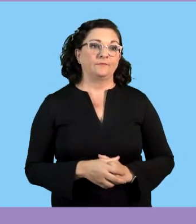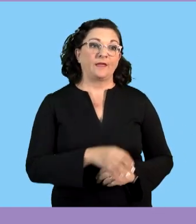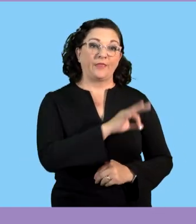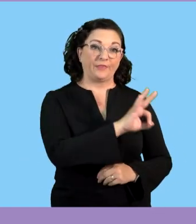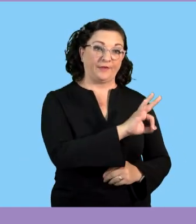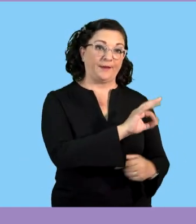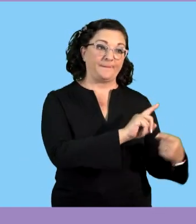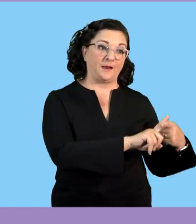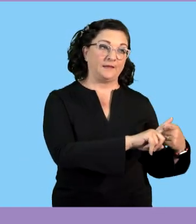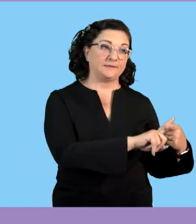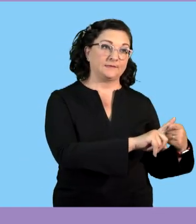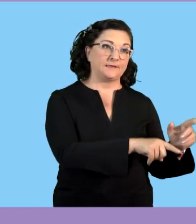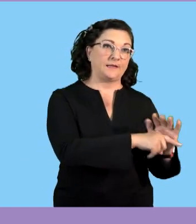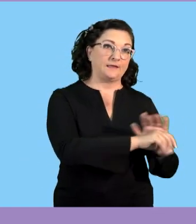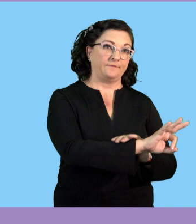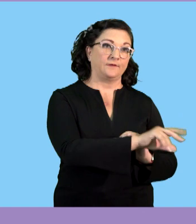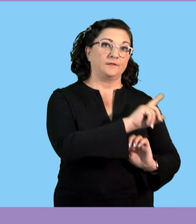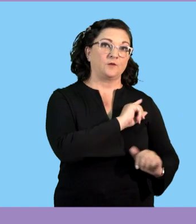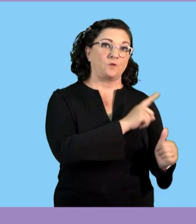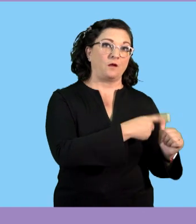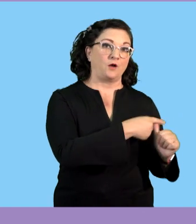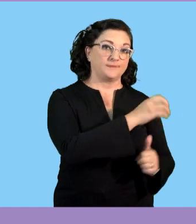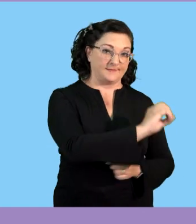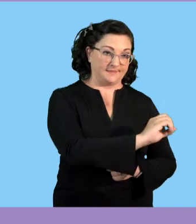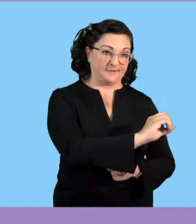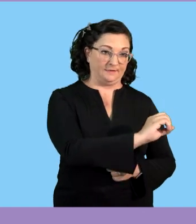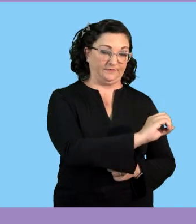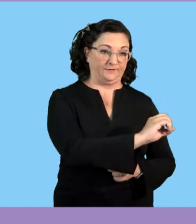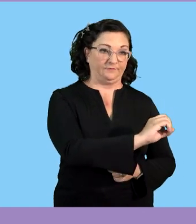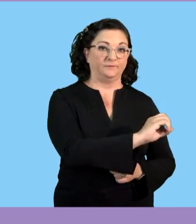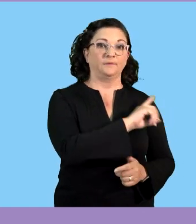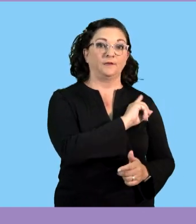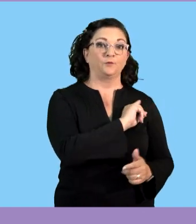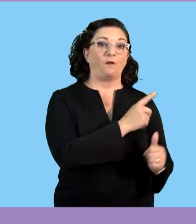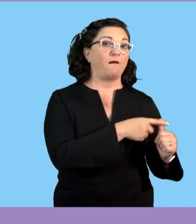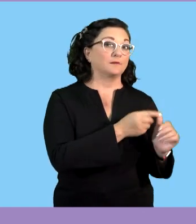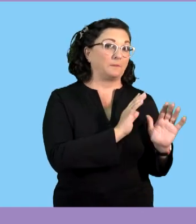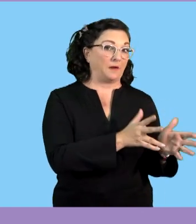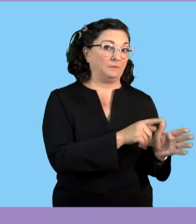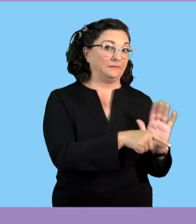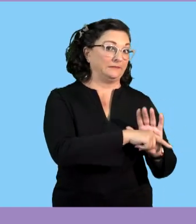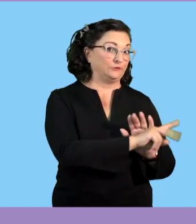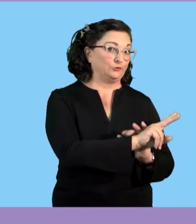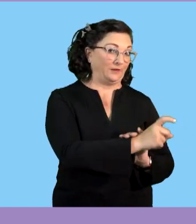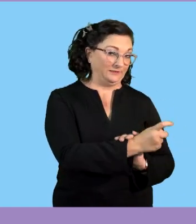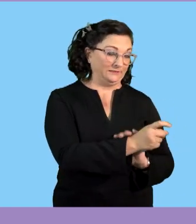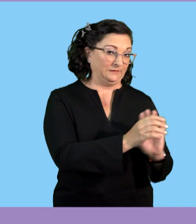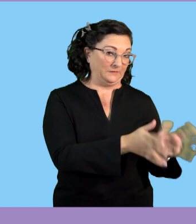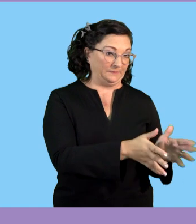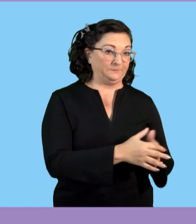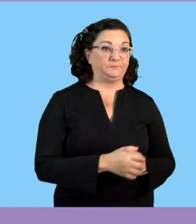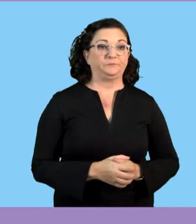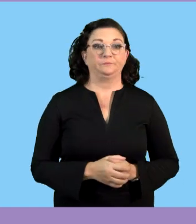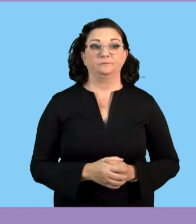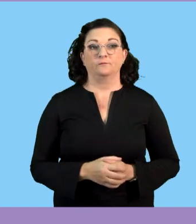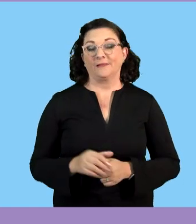plus a negative 3 is 0, we are now left with a negative 2x on the left-hand side, and on the right-hand side I have